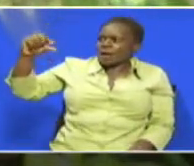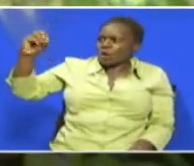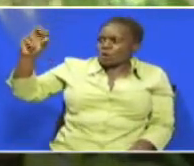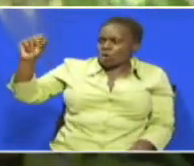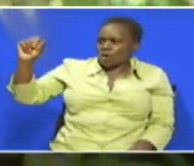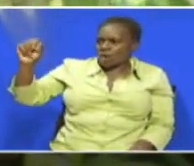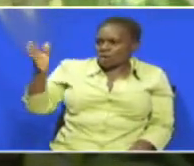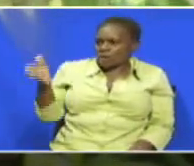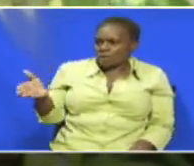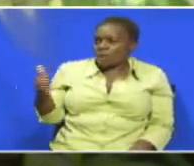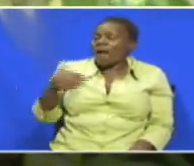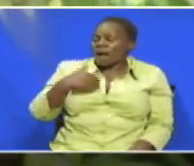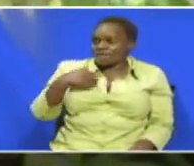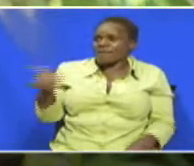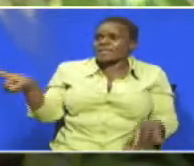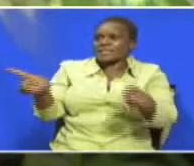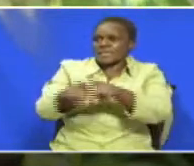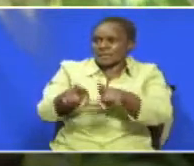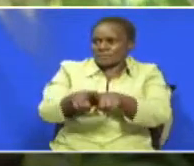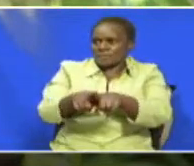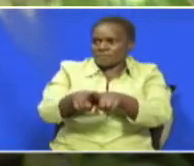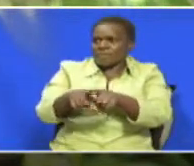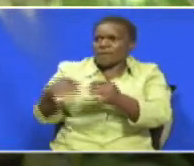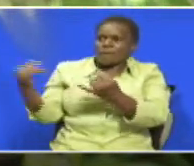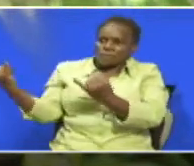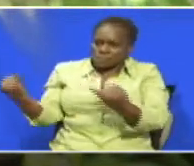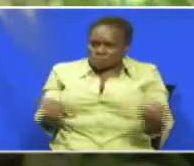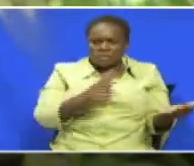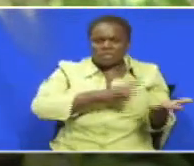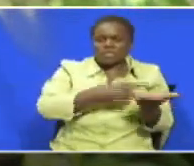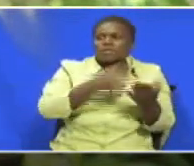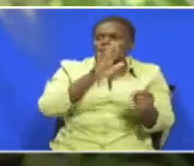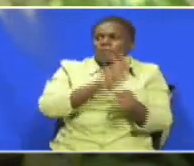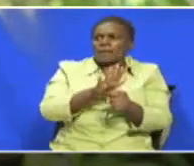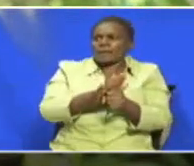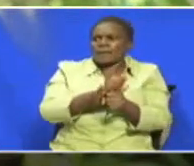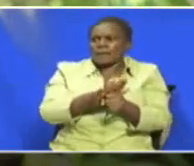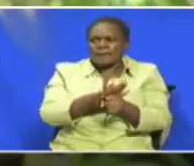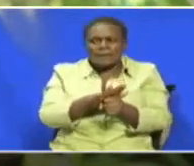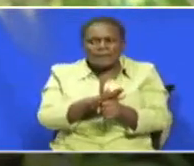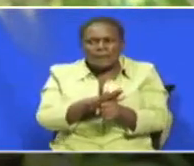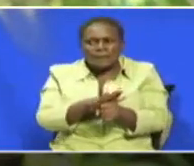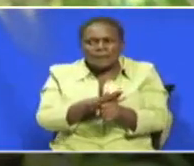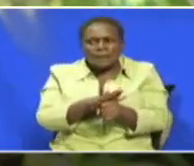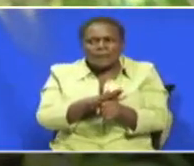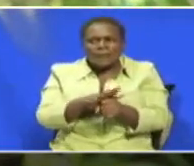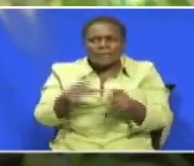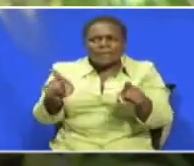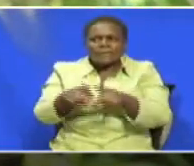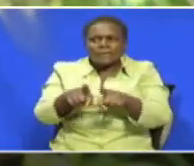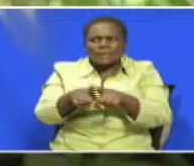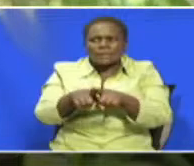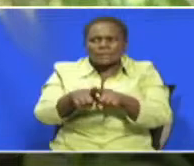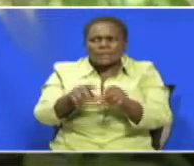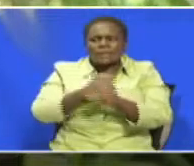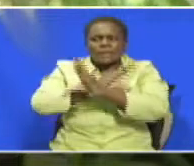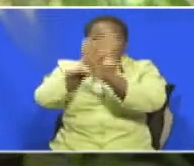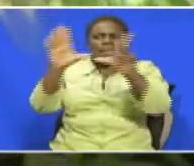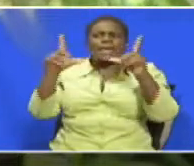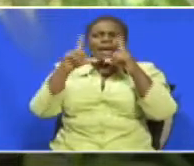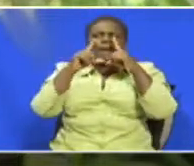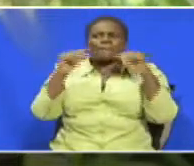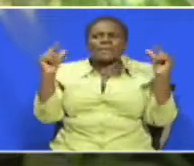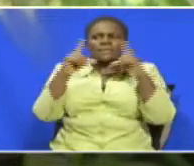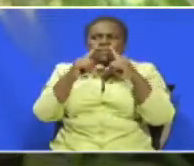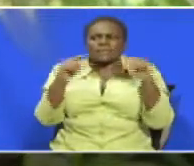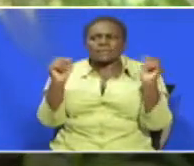Pentagon. That also brought in a lot of goodwill. 3, there was very, very clear message that he had.